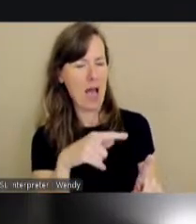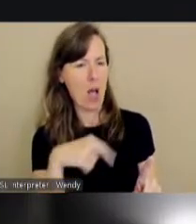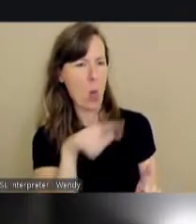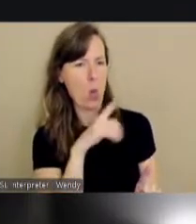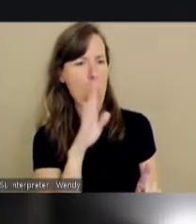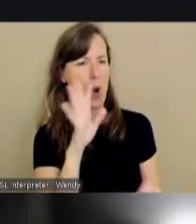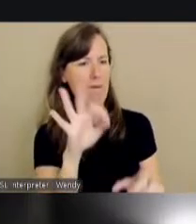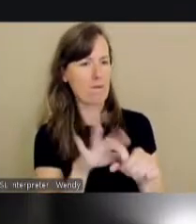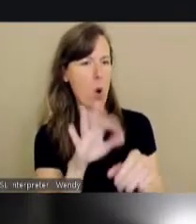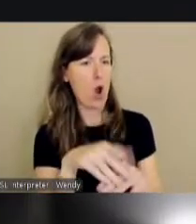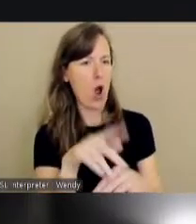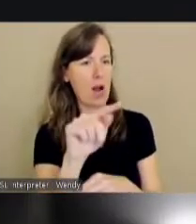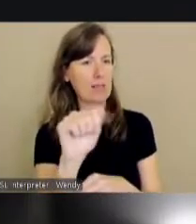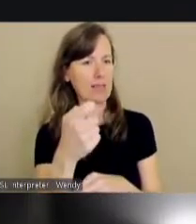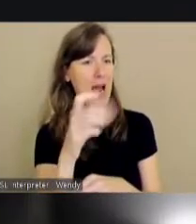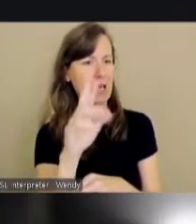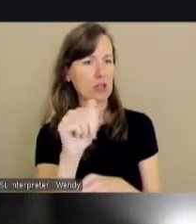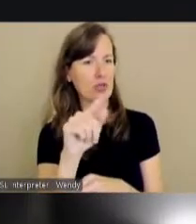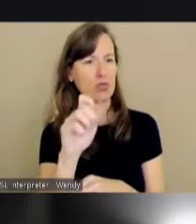rate?